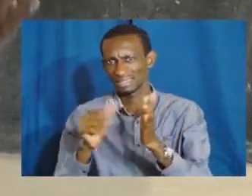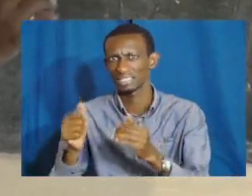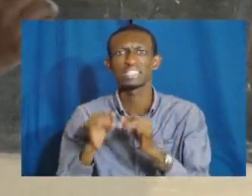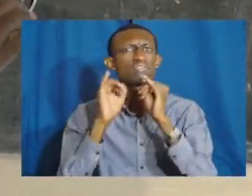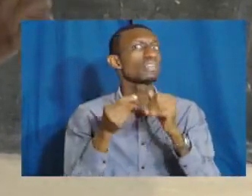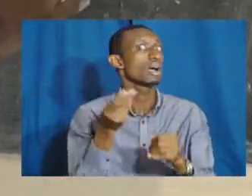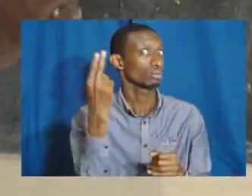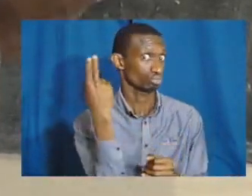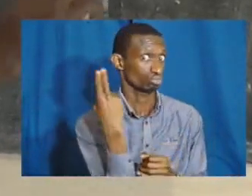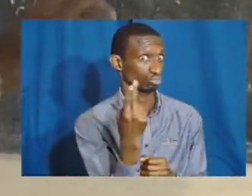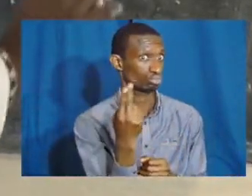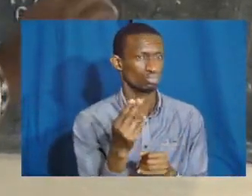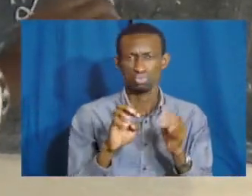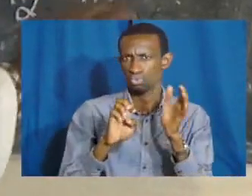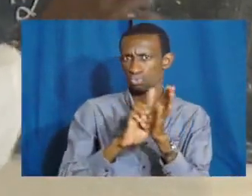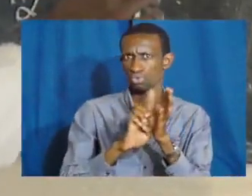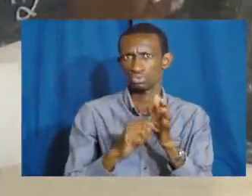have CH2,